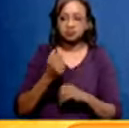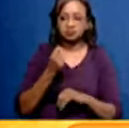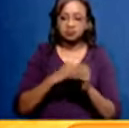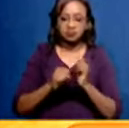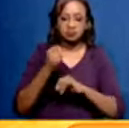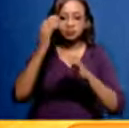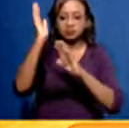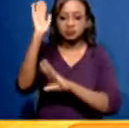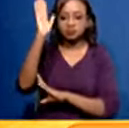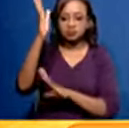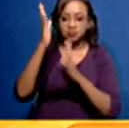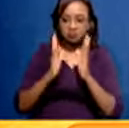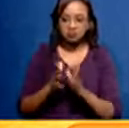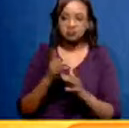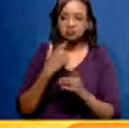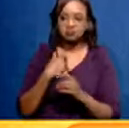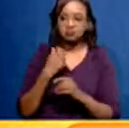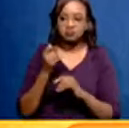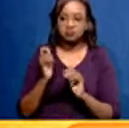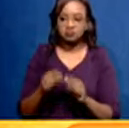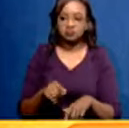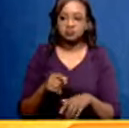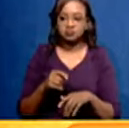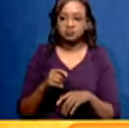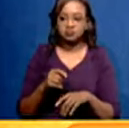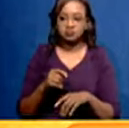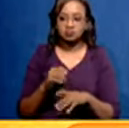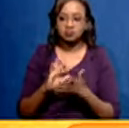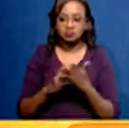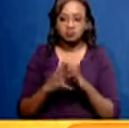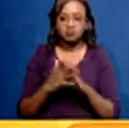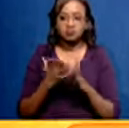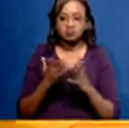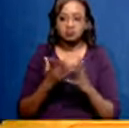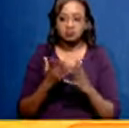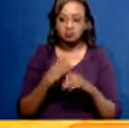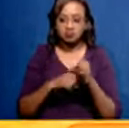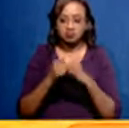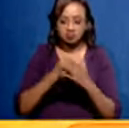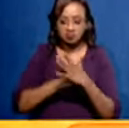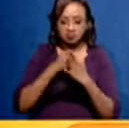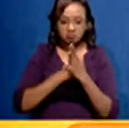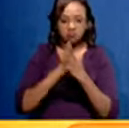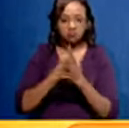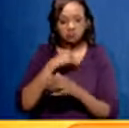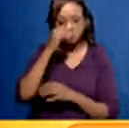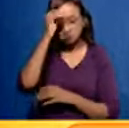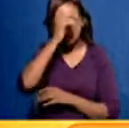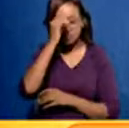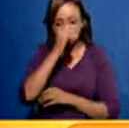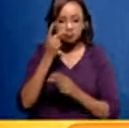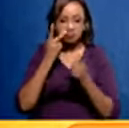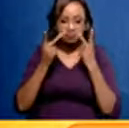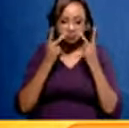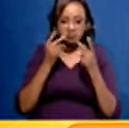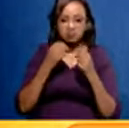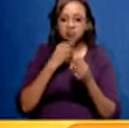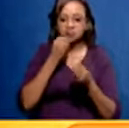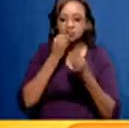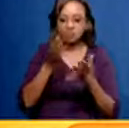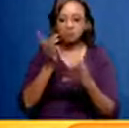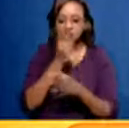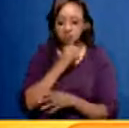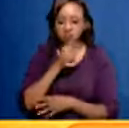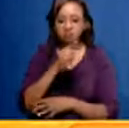active scholar. I pretend to become an activist chancellor. So yes, I have views on those matters, which I've shared with the vice chancellor and